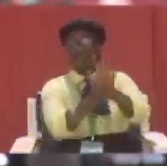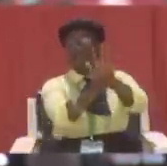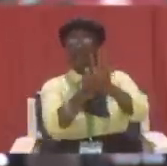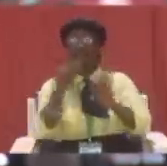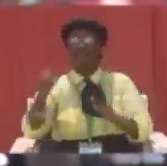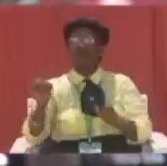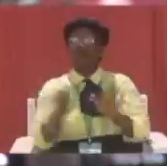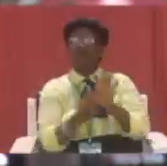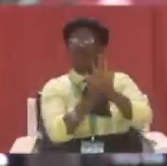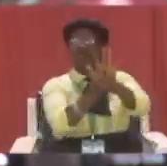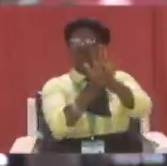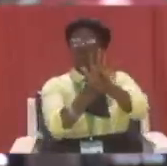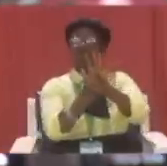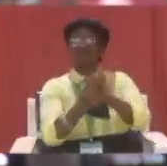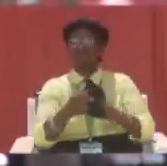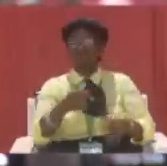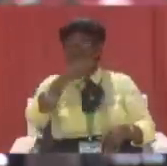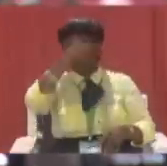Before the end of this year,